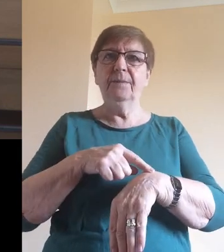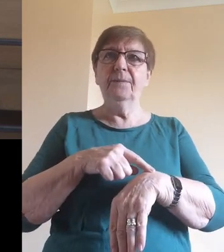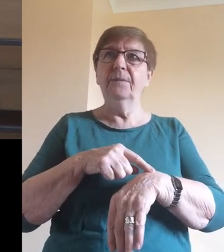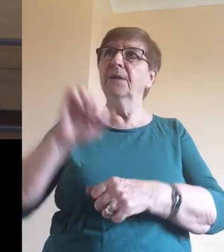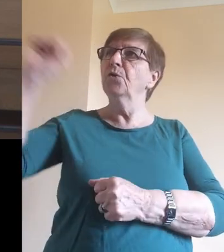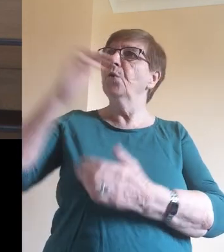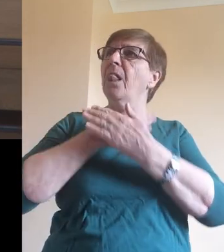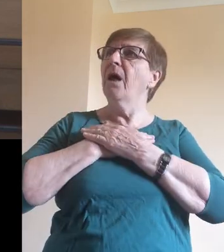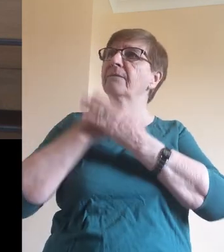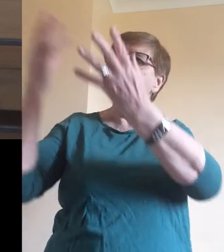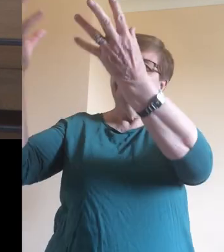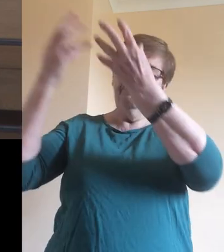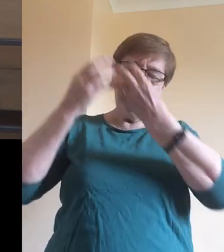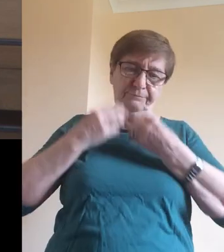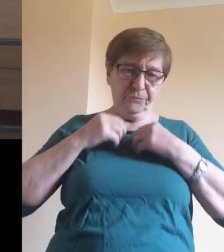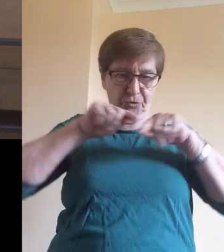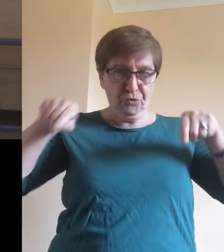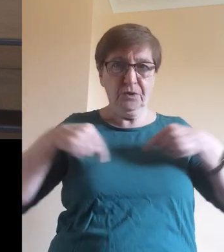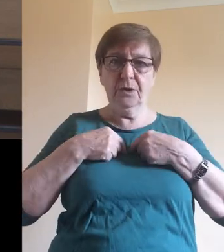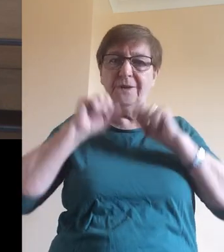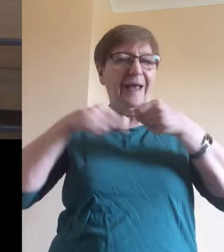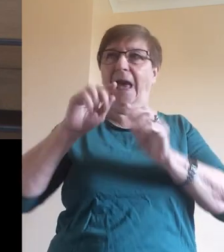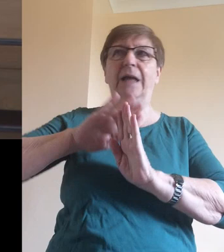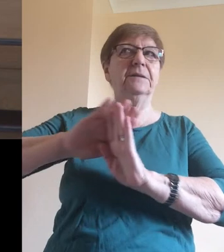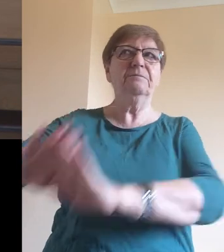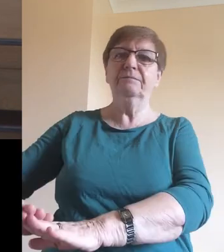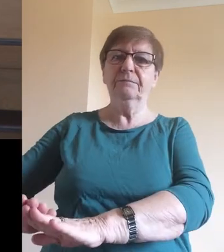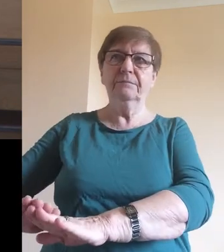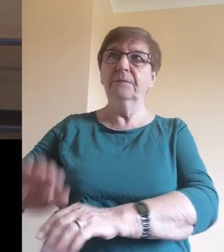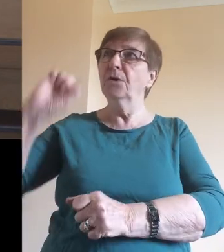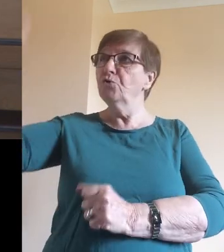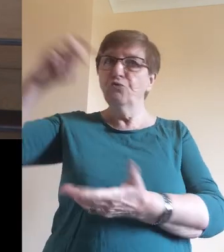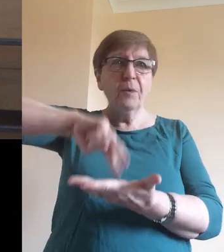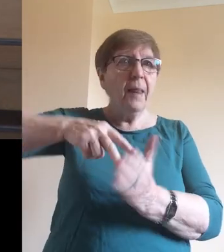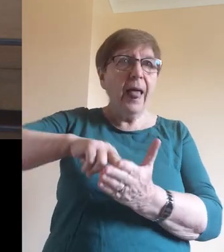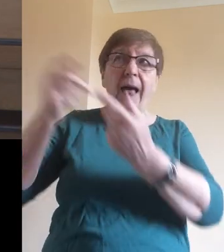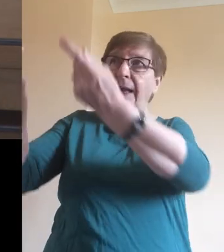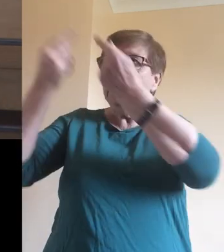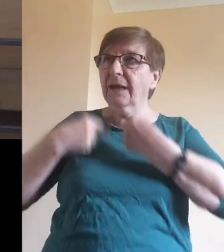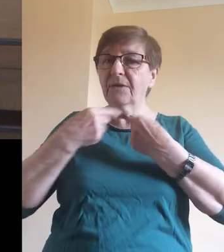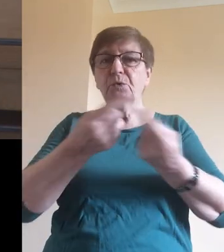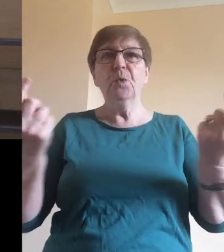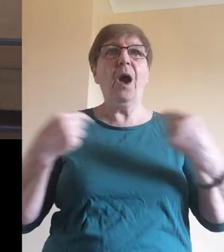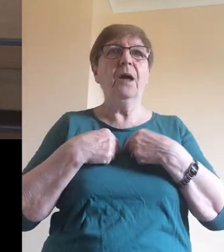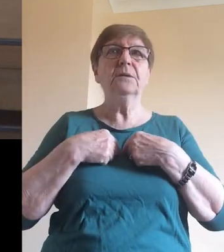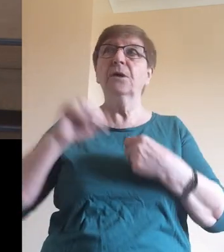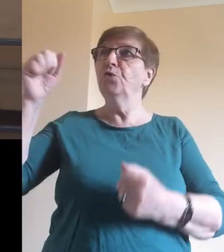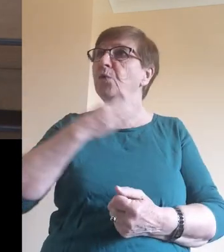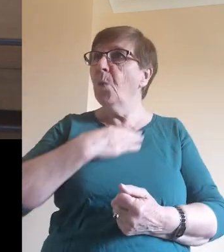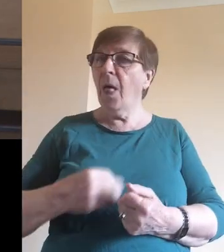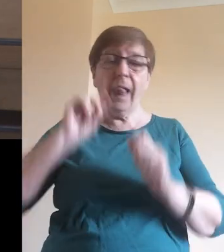Your love reaches us, for it could not be kept down. Your purpose is given to us, for your will could not be